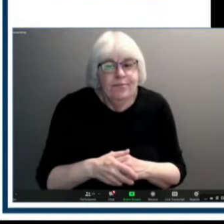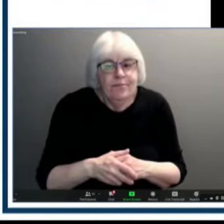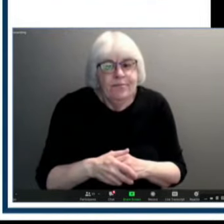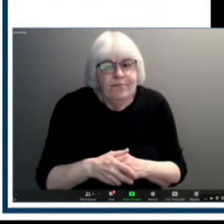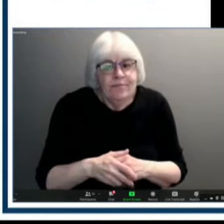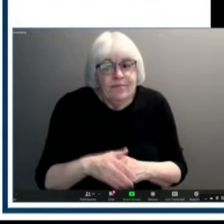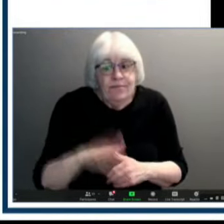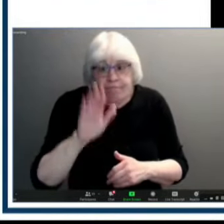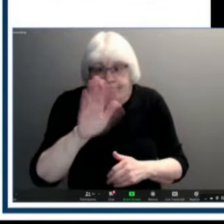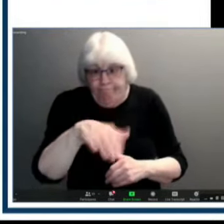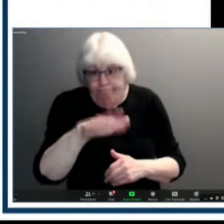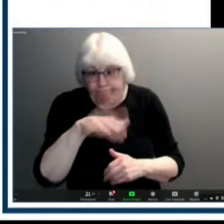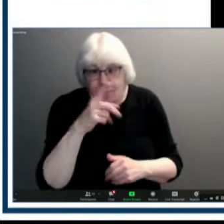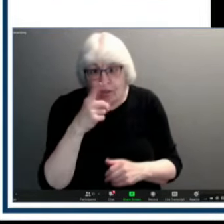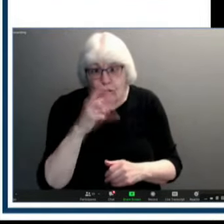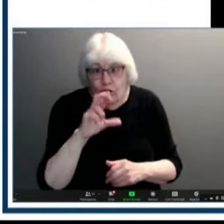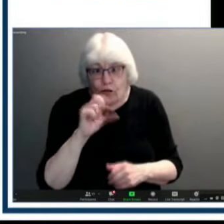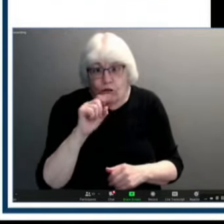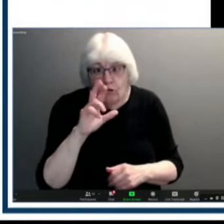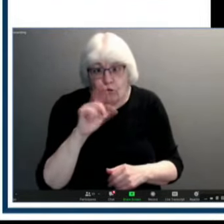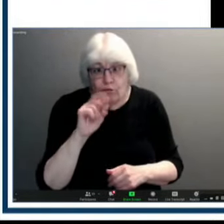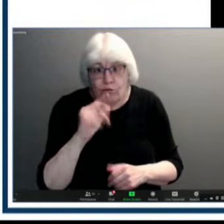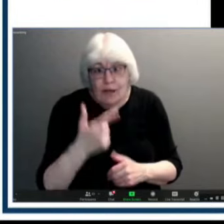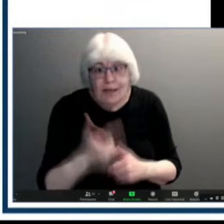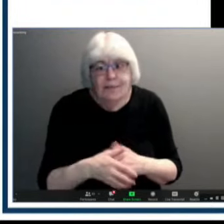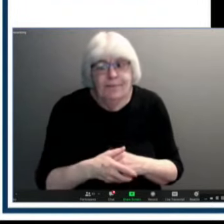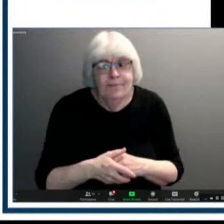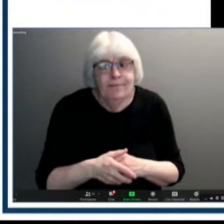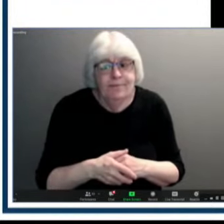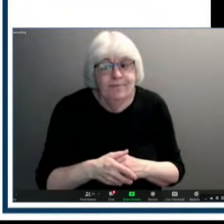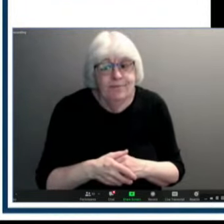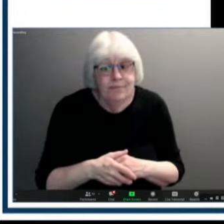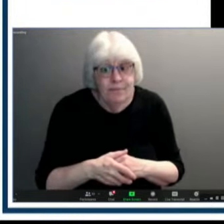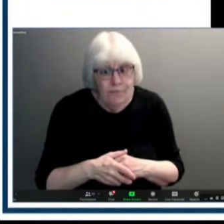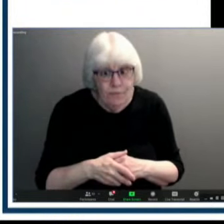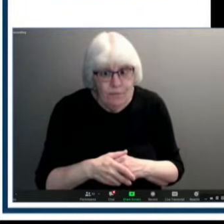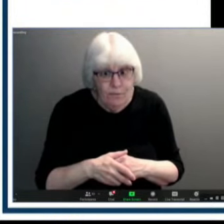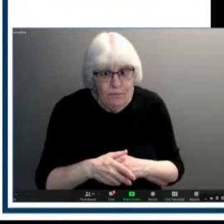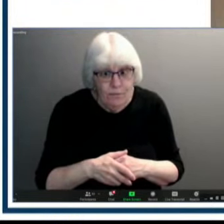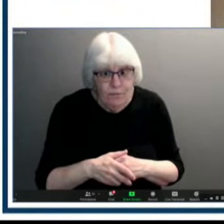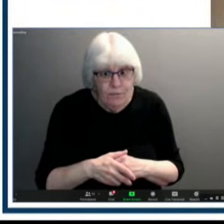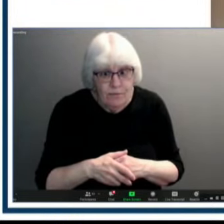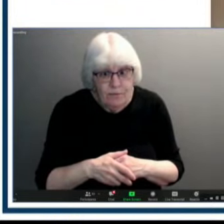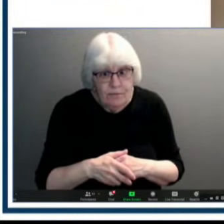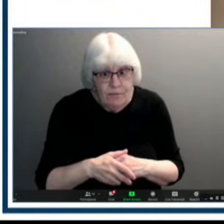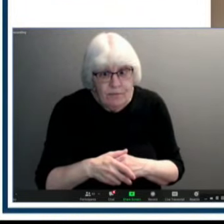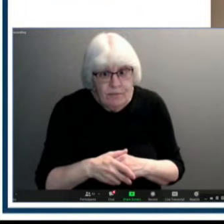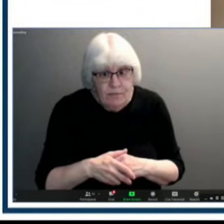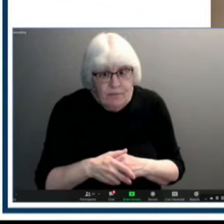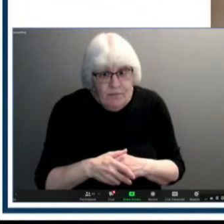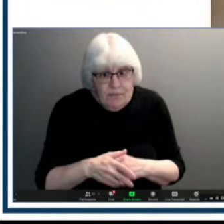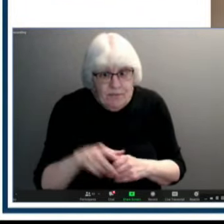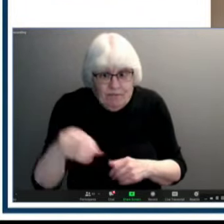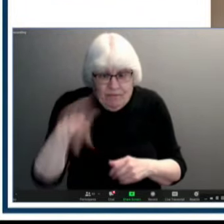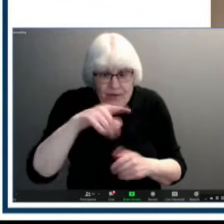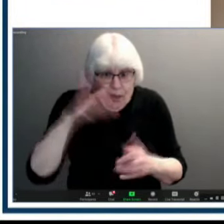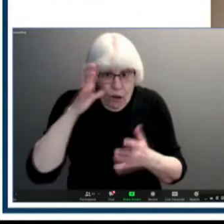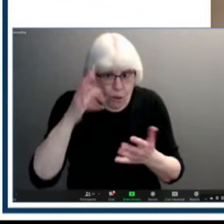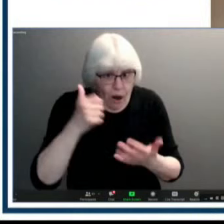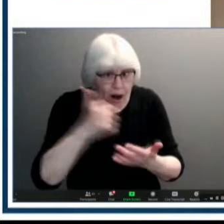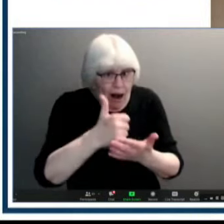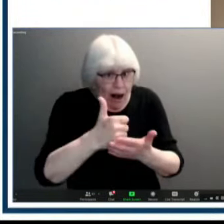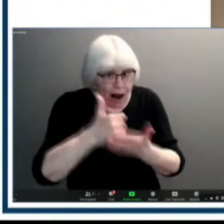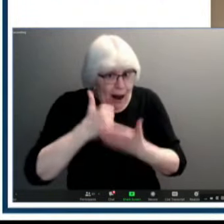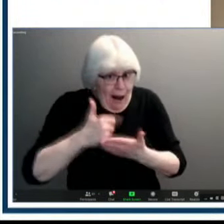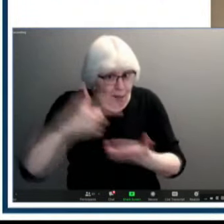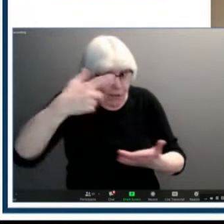you could help Nova Scotians brace themselves for maybe what's to come. Like, what would be the best case scenario